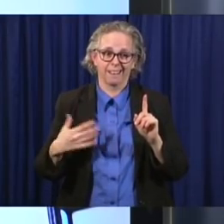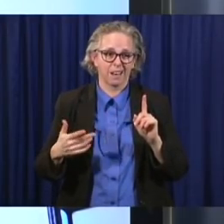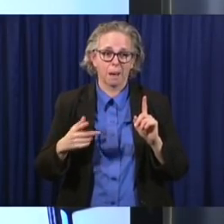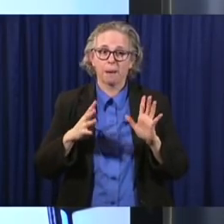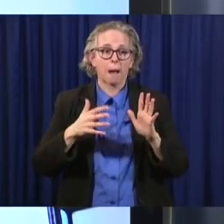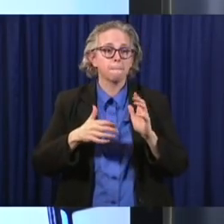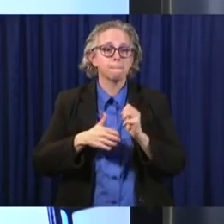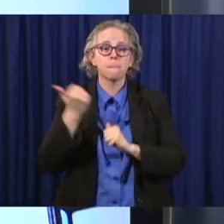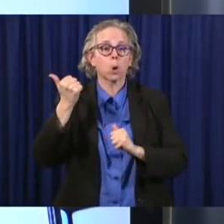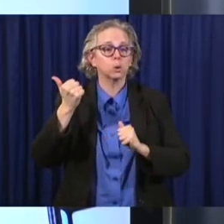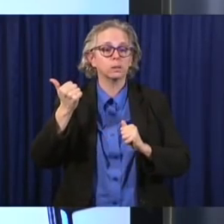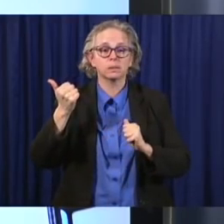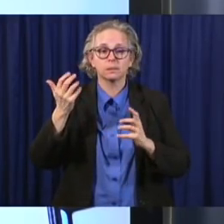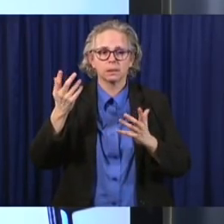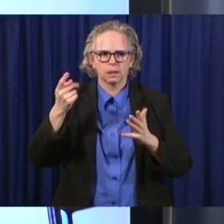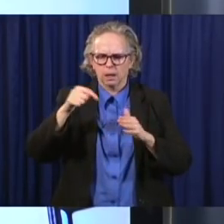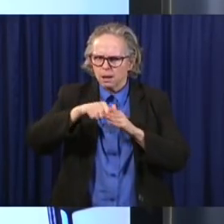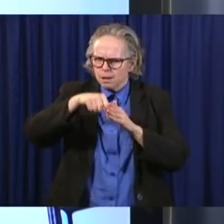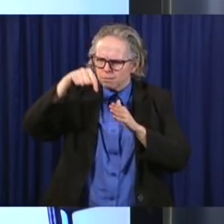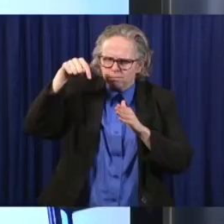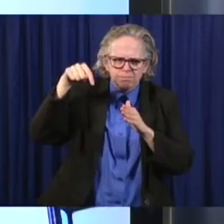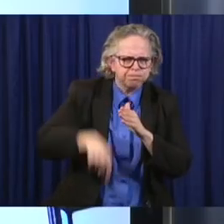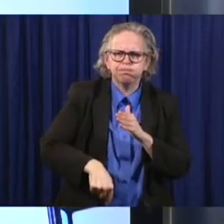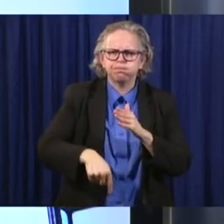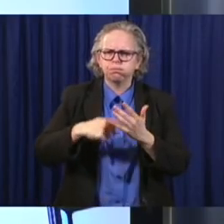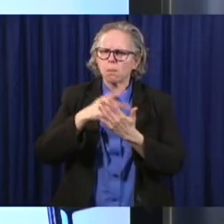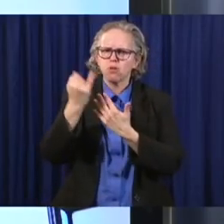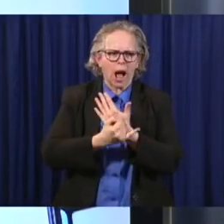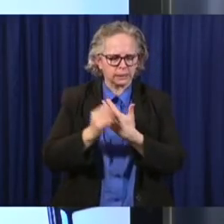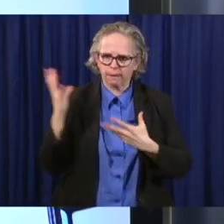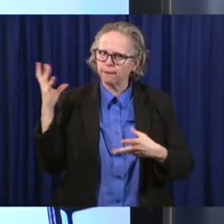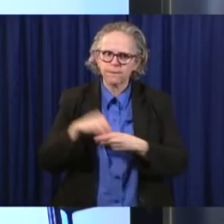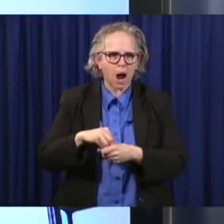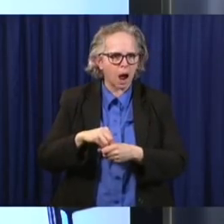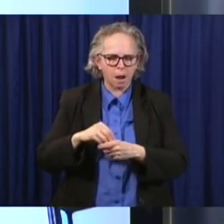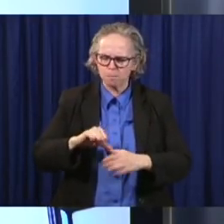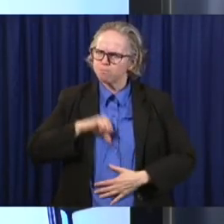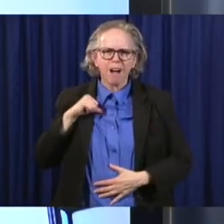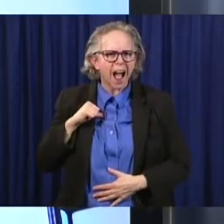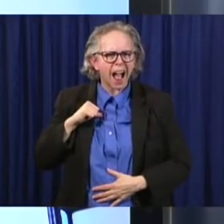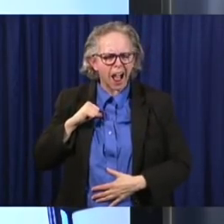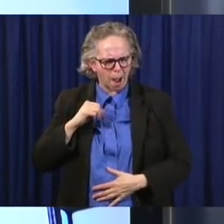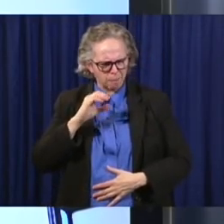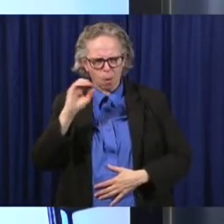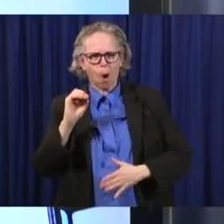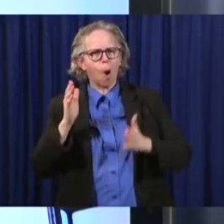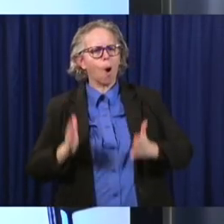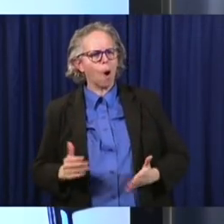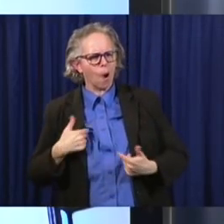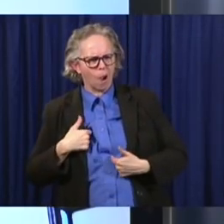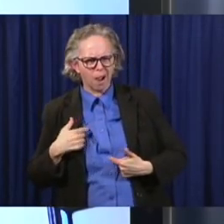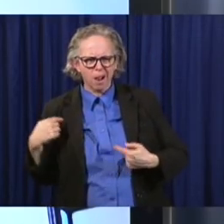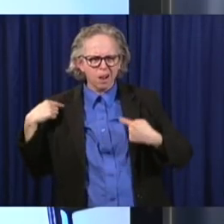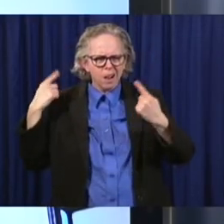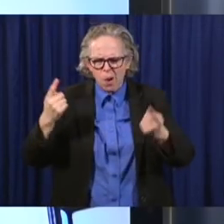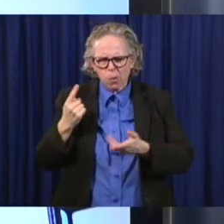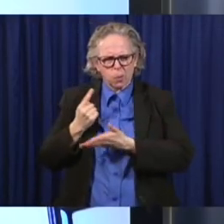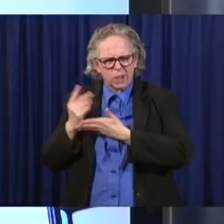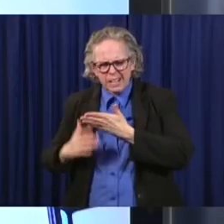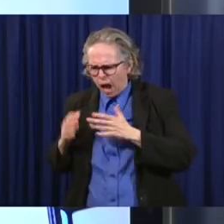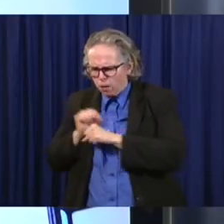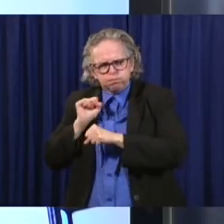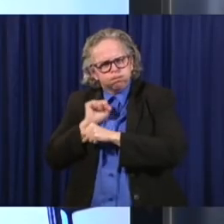I was certainly proud to lead this group. They worked very hard all weekend long to put the best recommendations forward. And Governor,